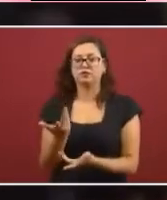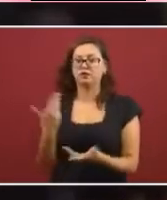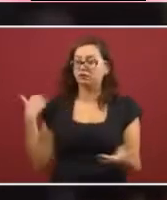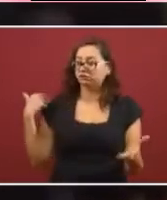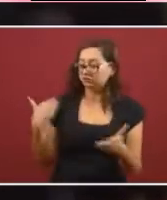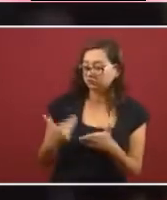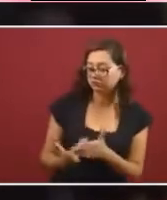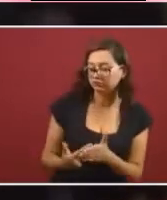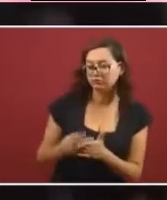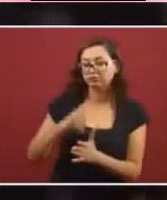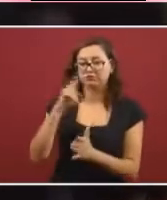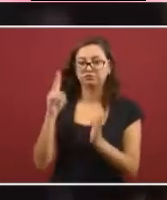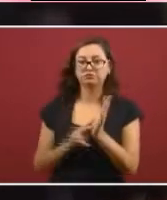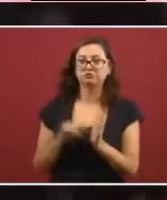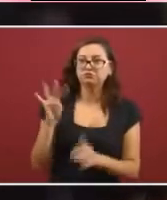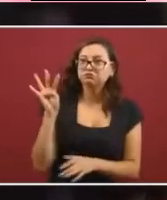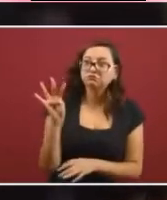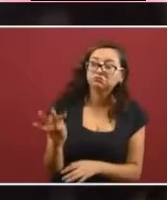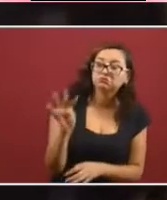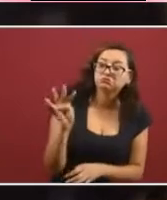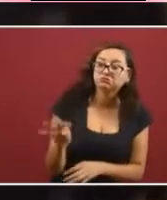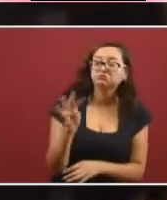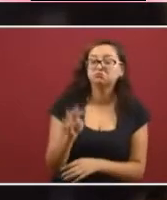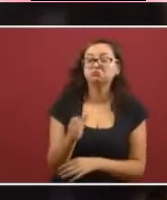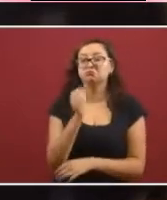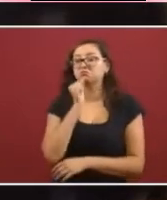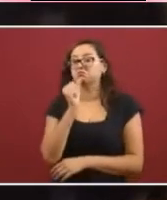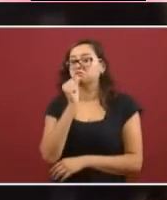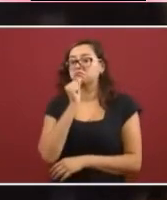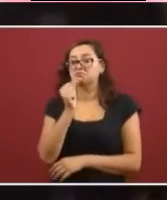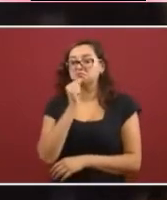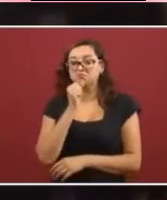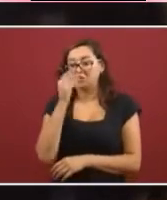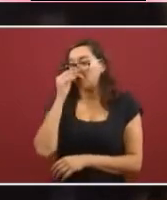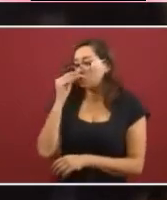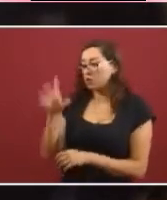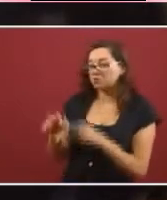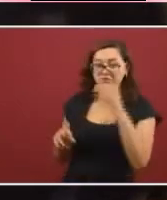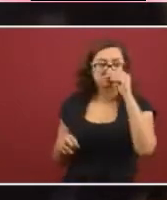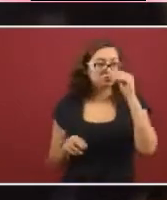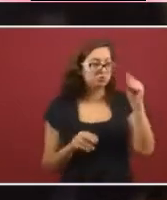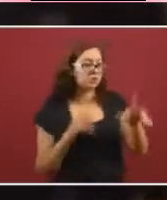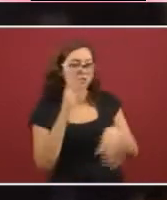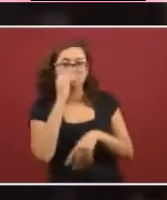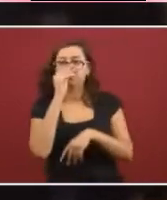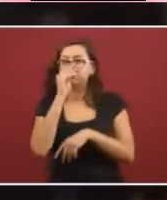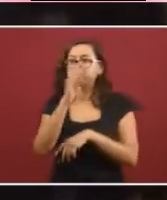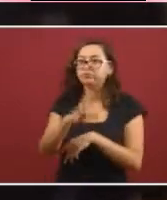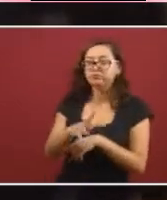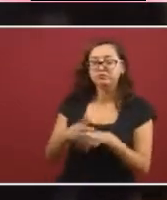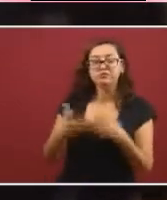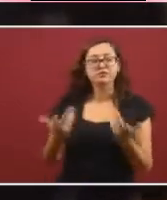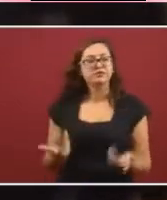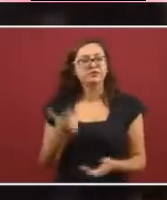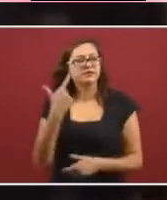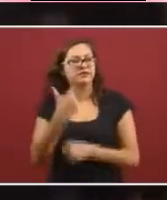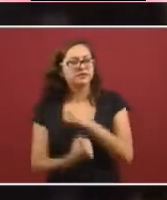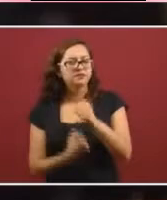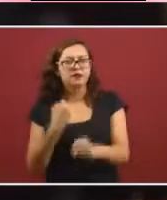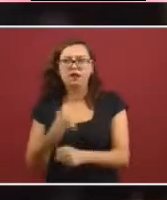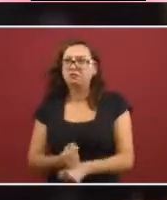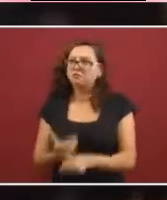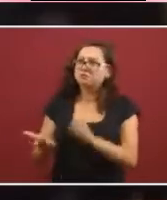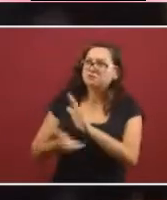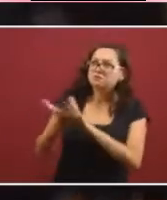And now the time of 2019, and still they haven't started Hay que